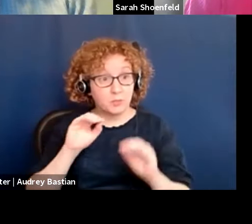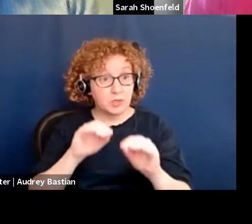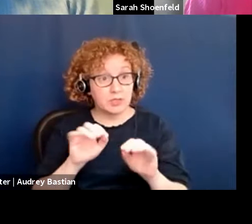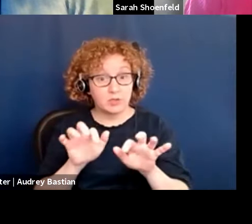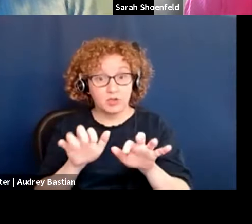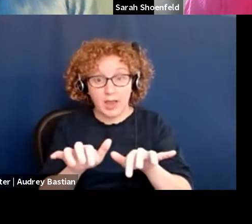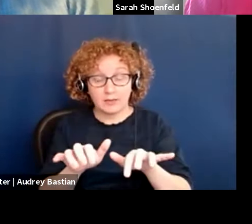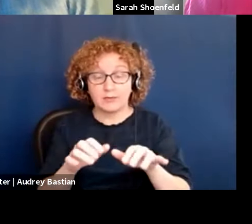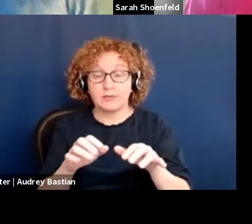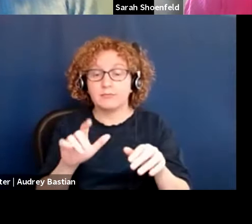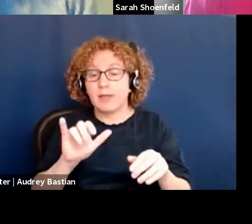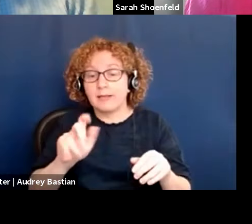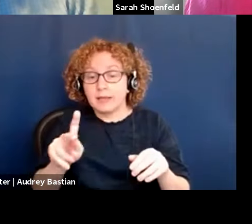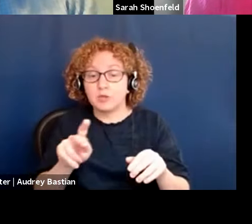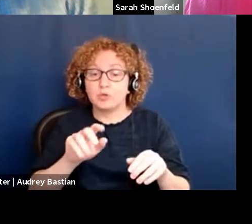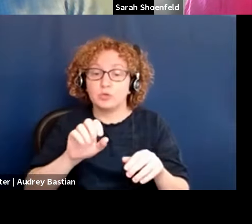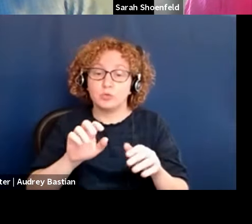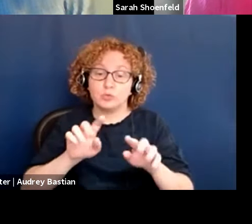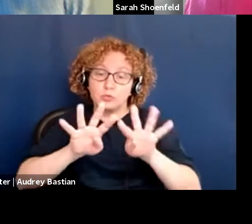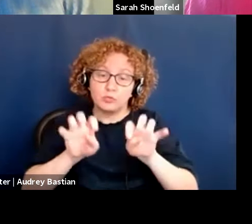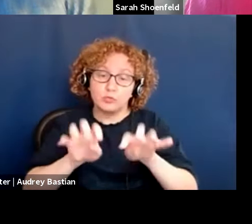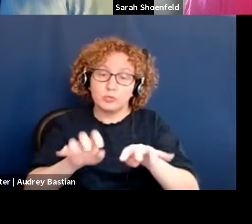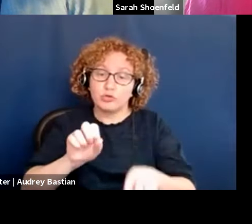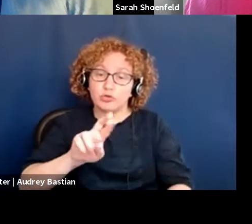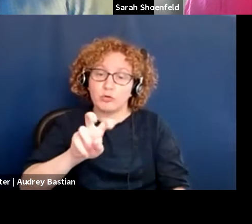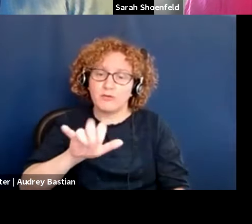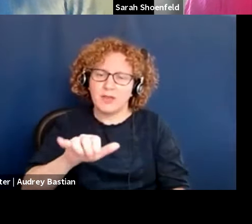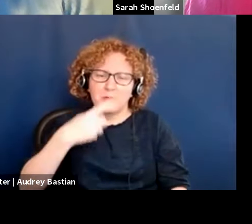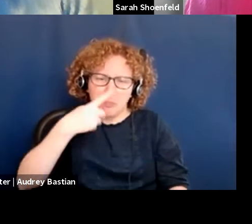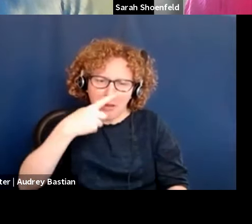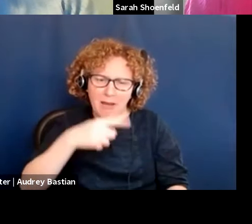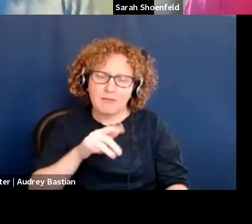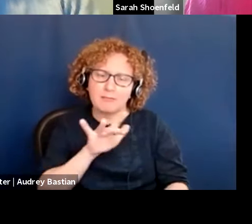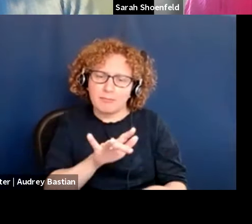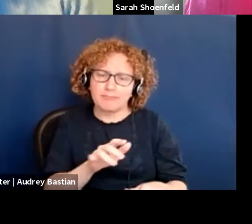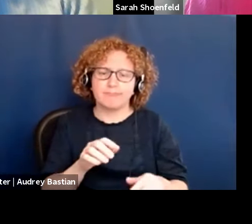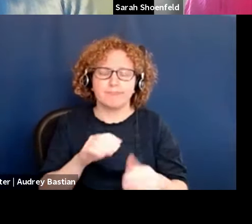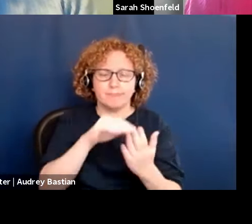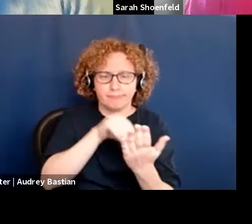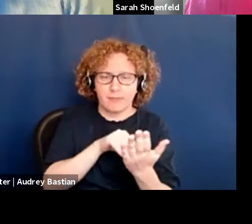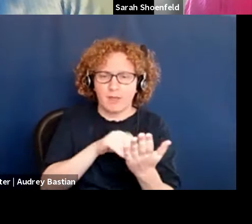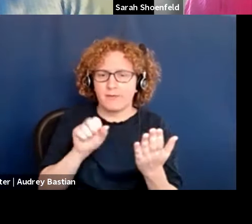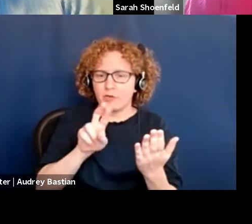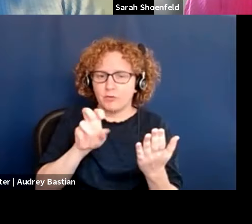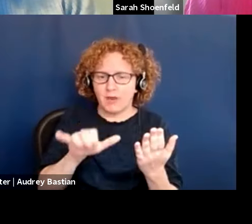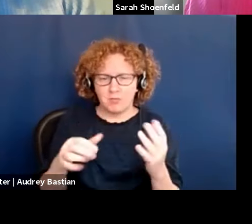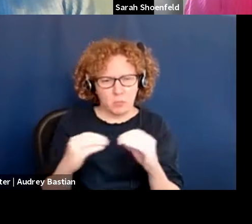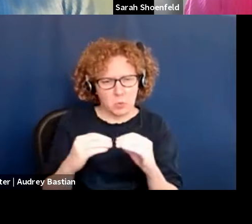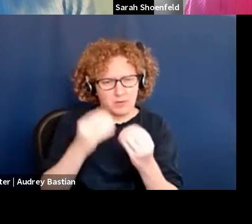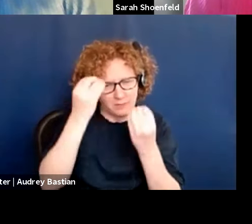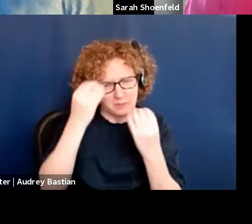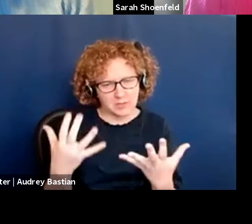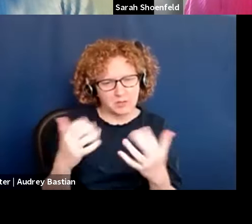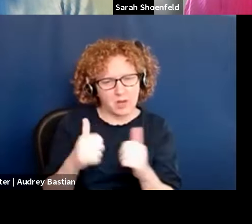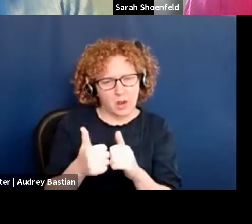a survey. It just takes a few minutes to fill that out. So please, if you can, click on that link, fill out the survey, just to give us a little bit more information about how